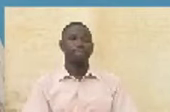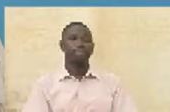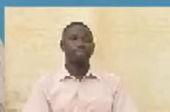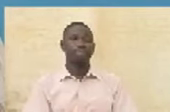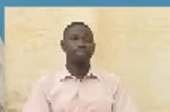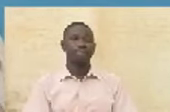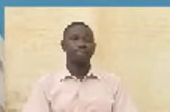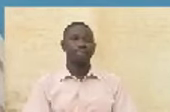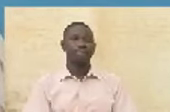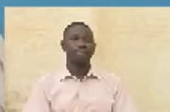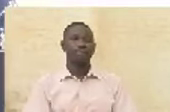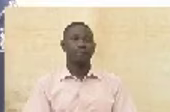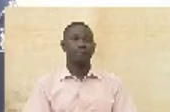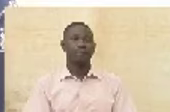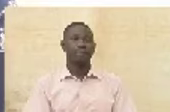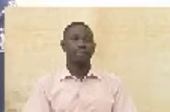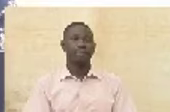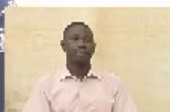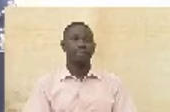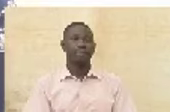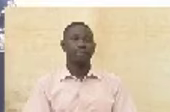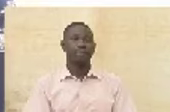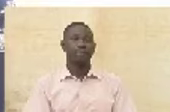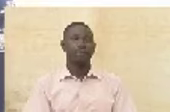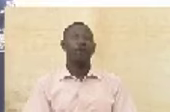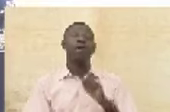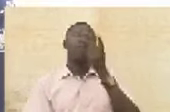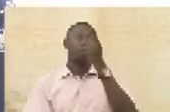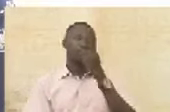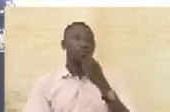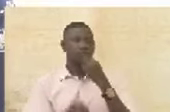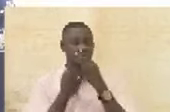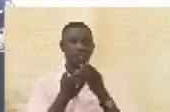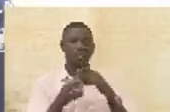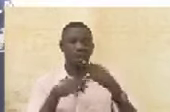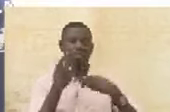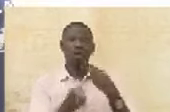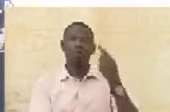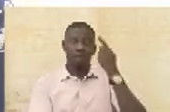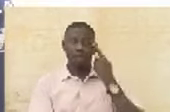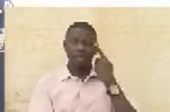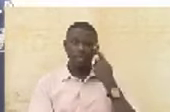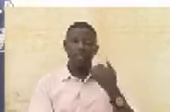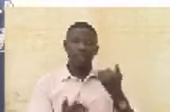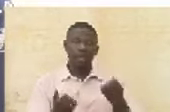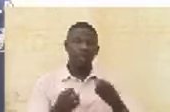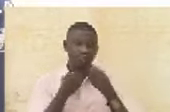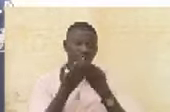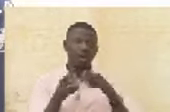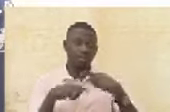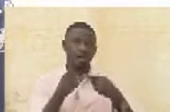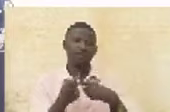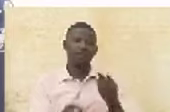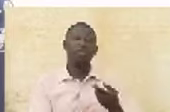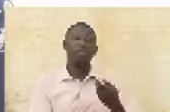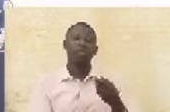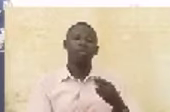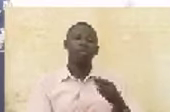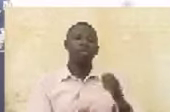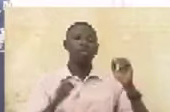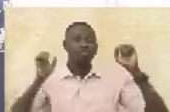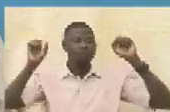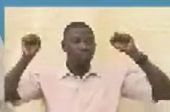that they are from Futa. Follow, yeah, for Mole Janko, you Malian or Little Silla, you bath for Mole, when you import a Futa.